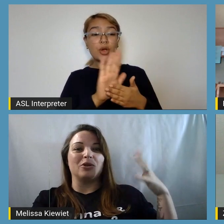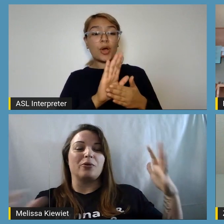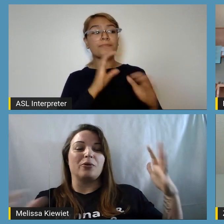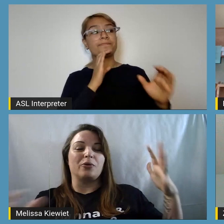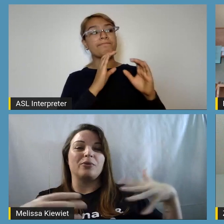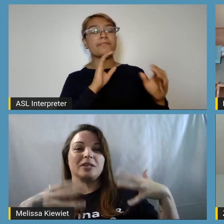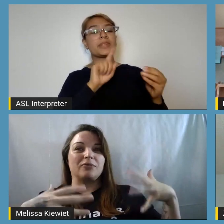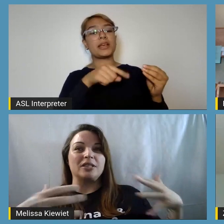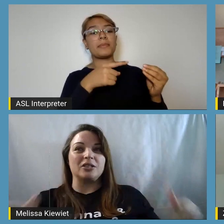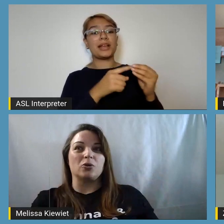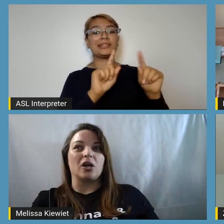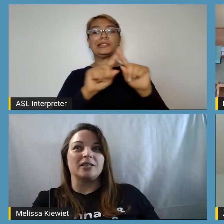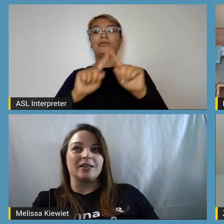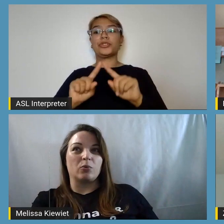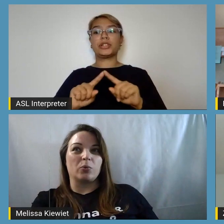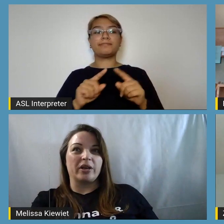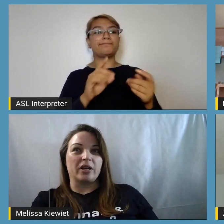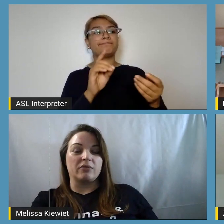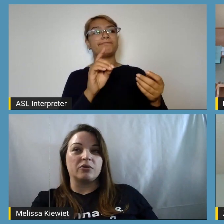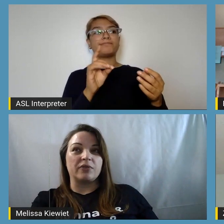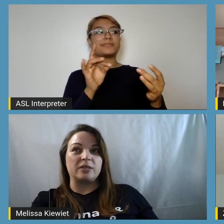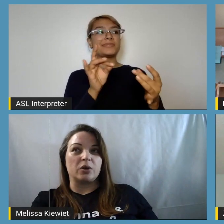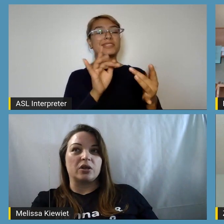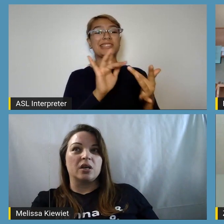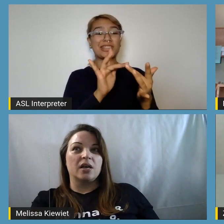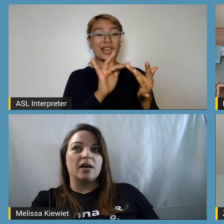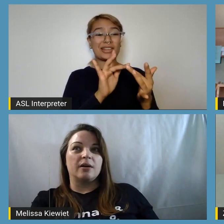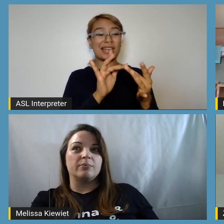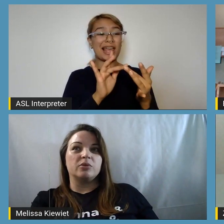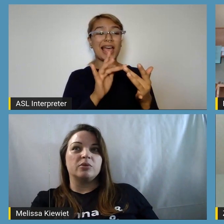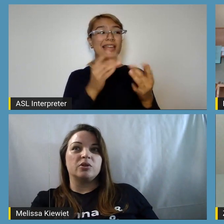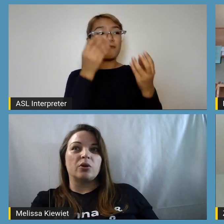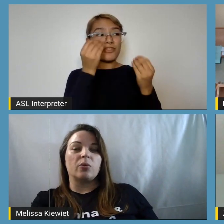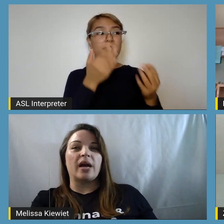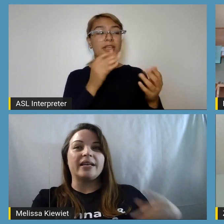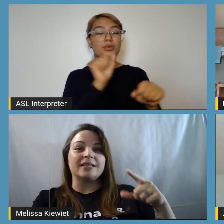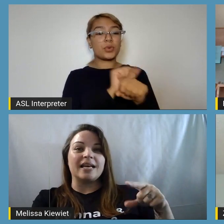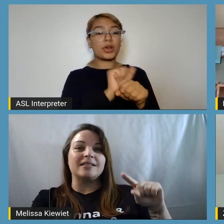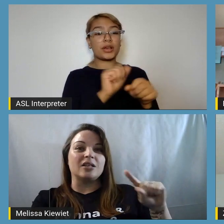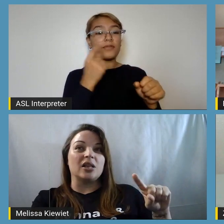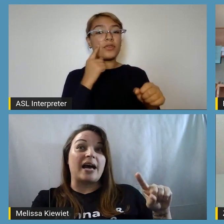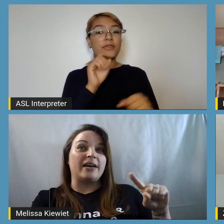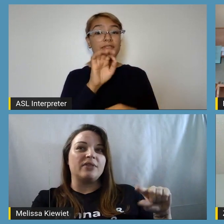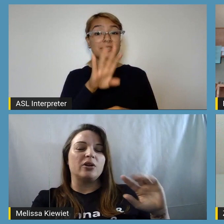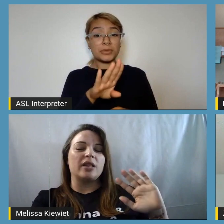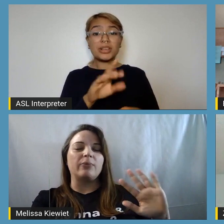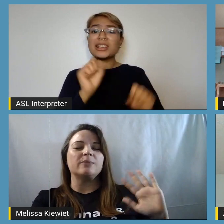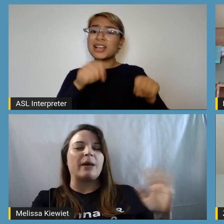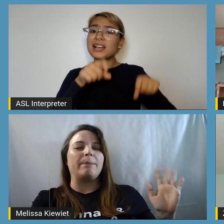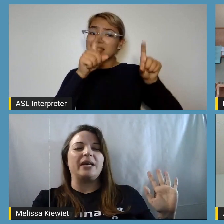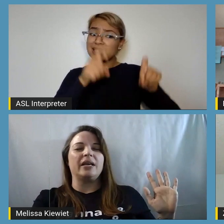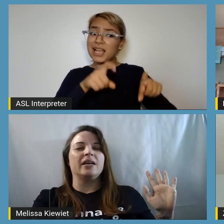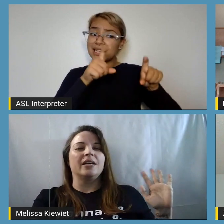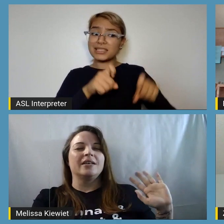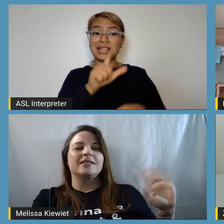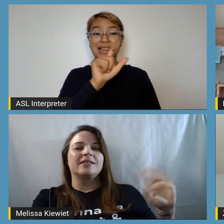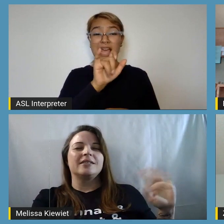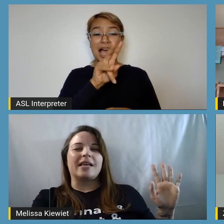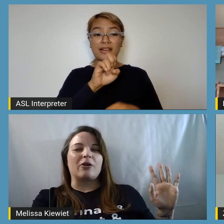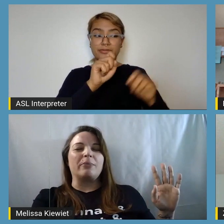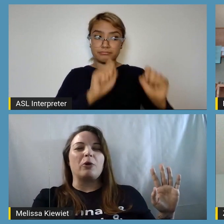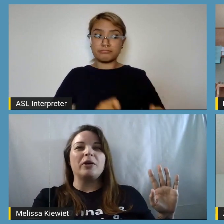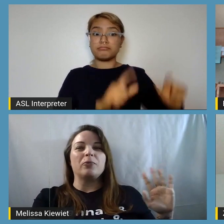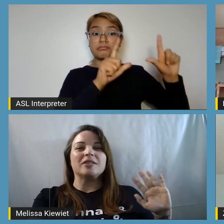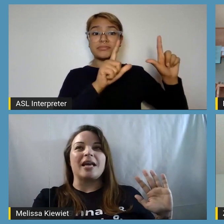you know, the different digital content that we're working on for Facebook. So I can test a live there. That was my big